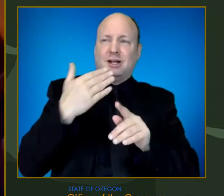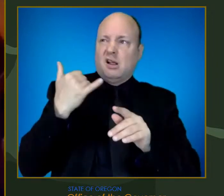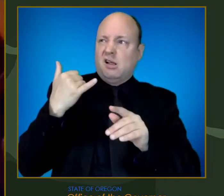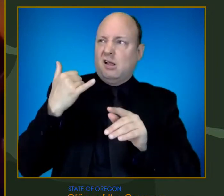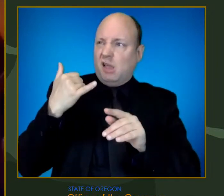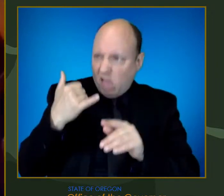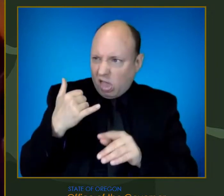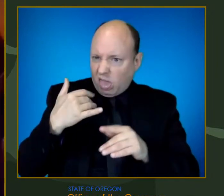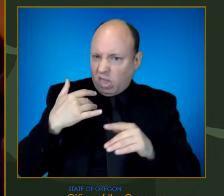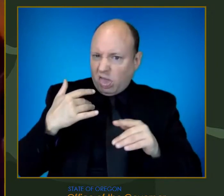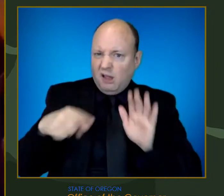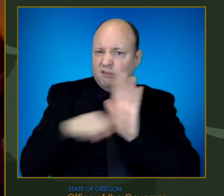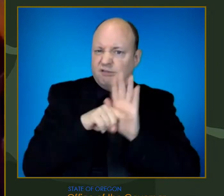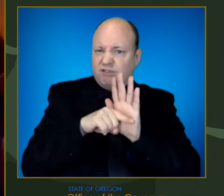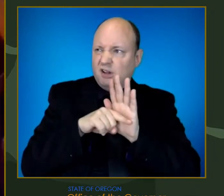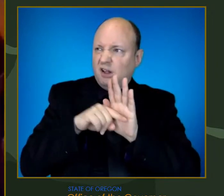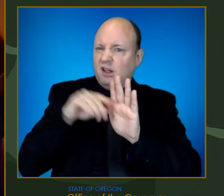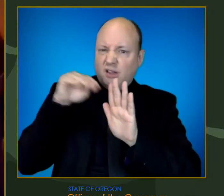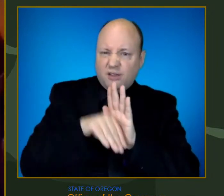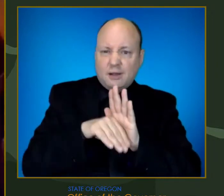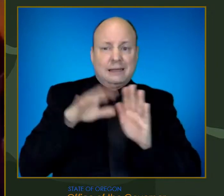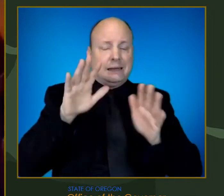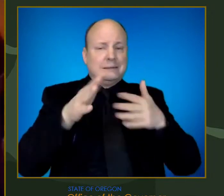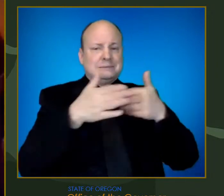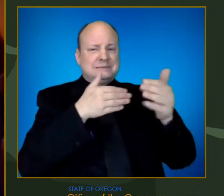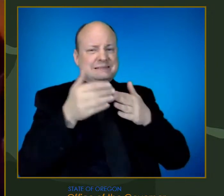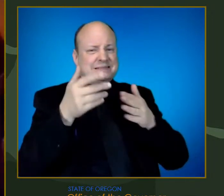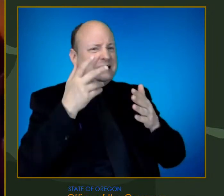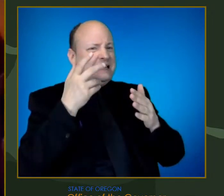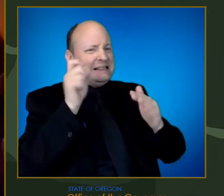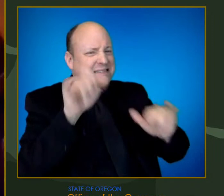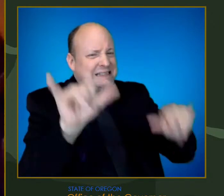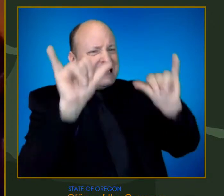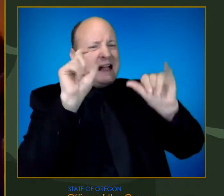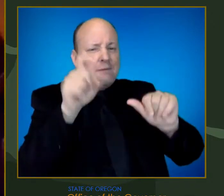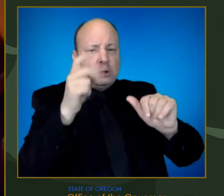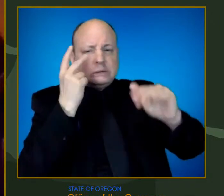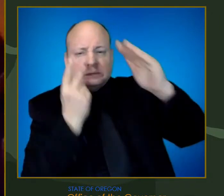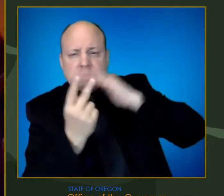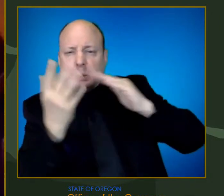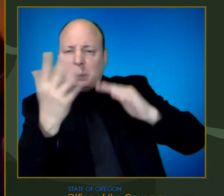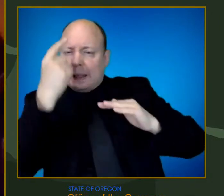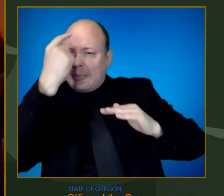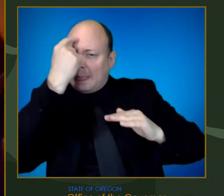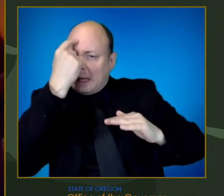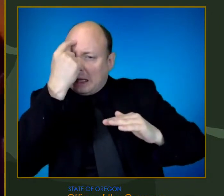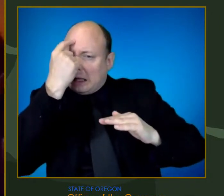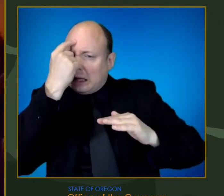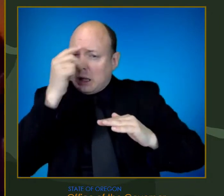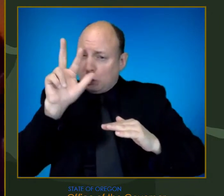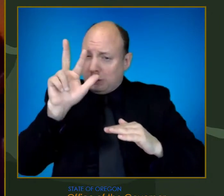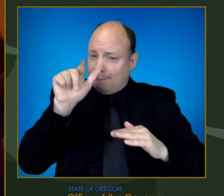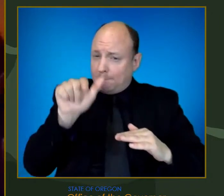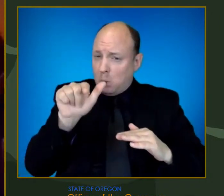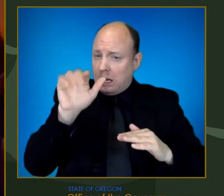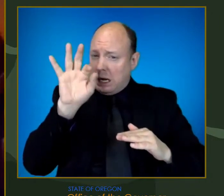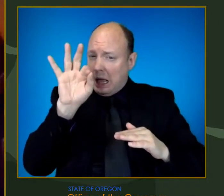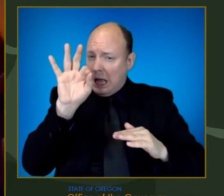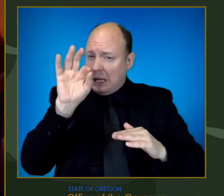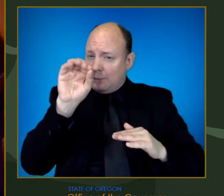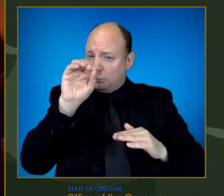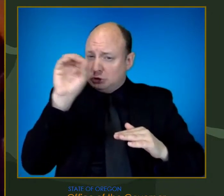similarly concerning trajectory, climbing from a 7-day moving average of 3.9% on March 6th to an average